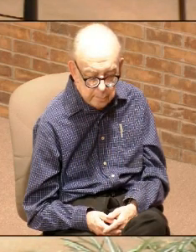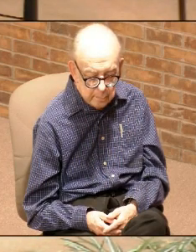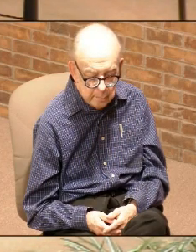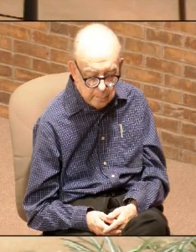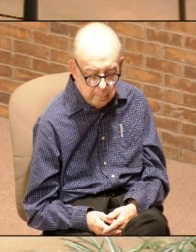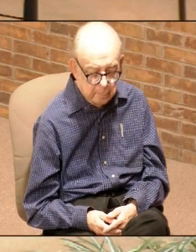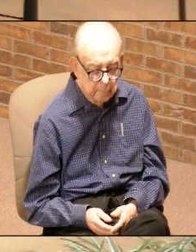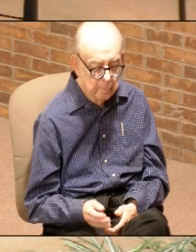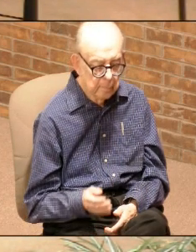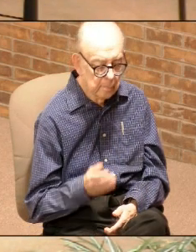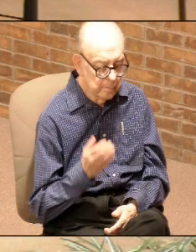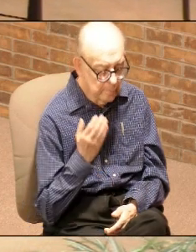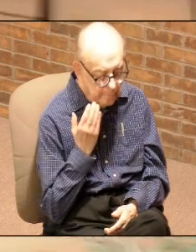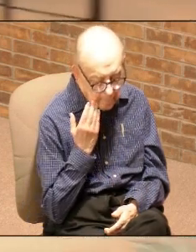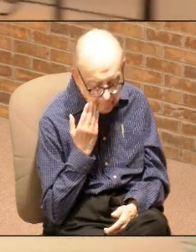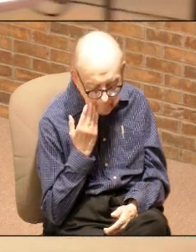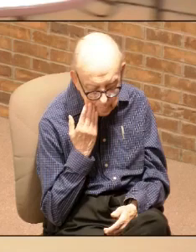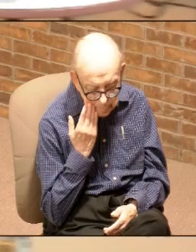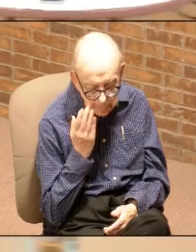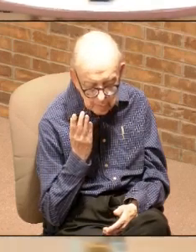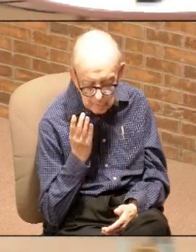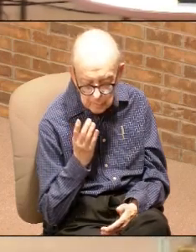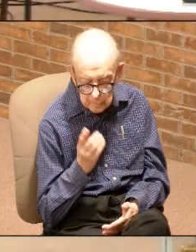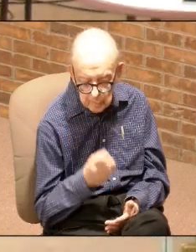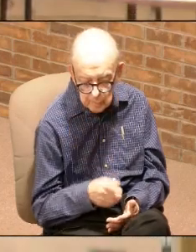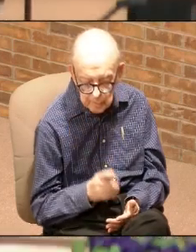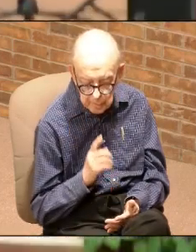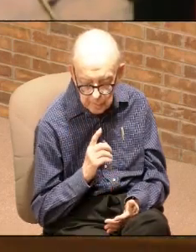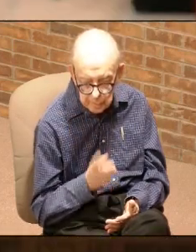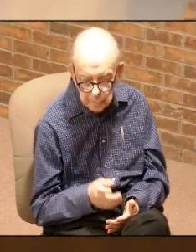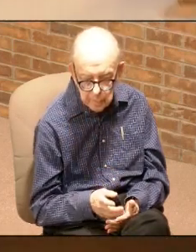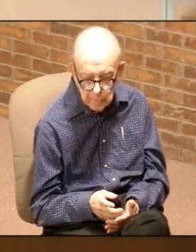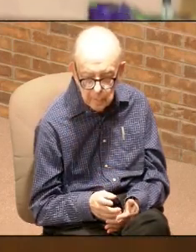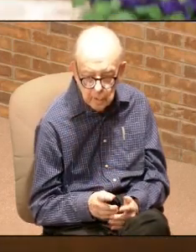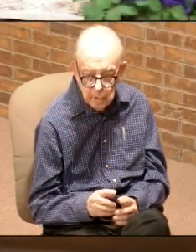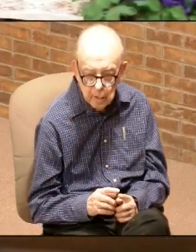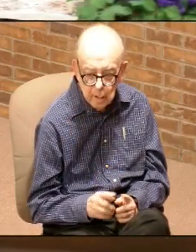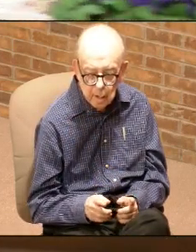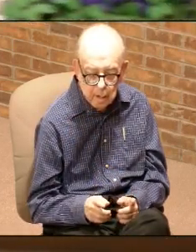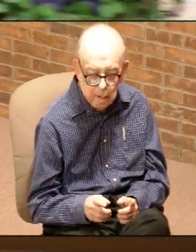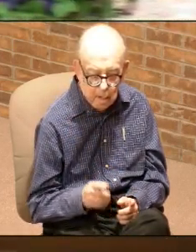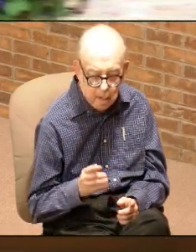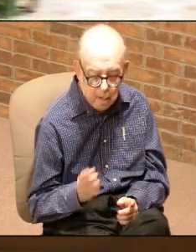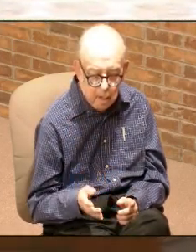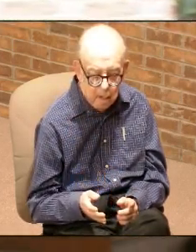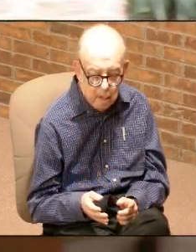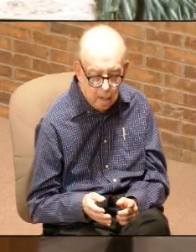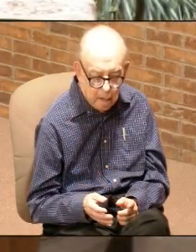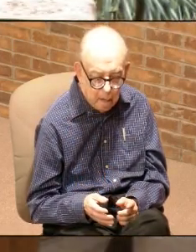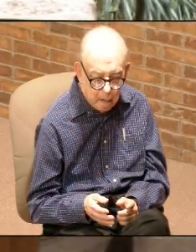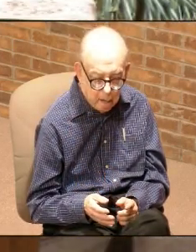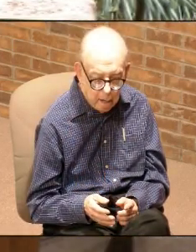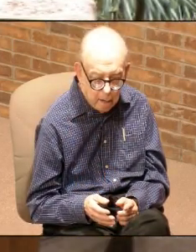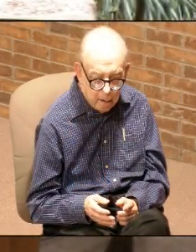don't know if it was a painting, a movie, or whatever, but there was this